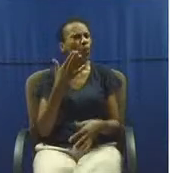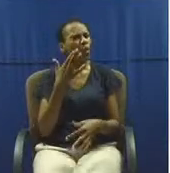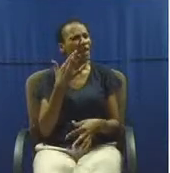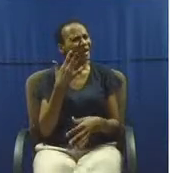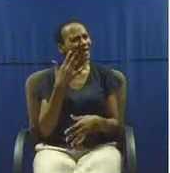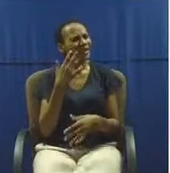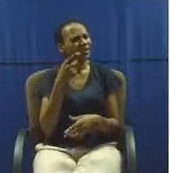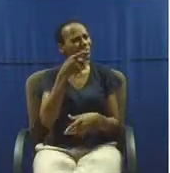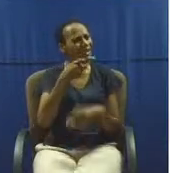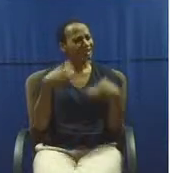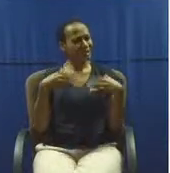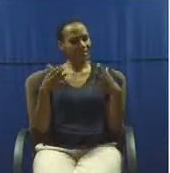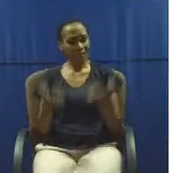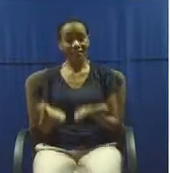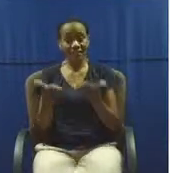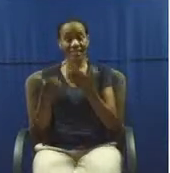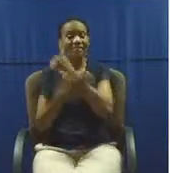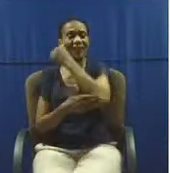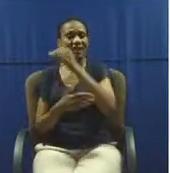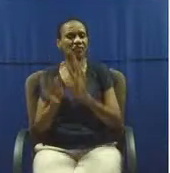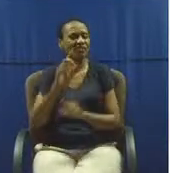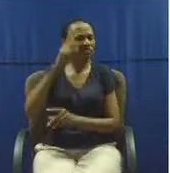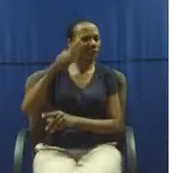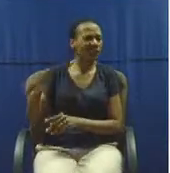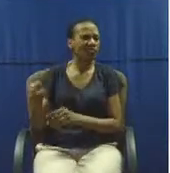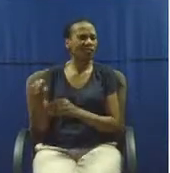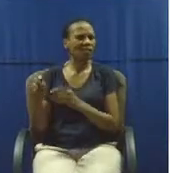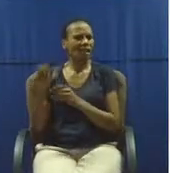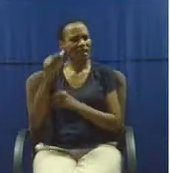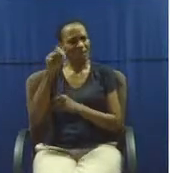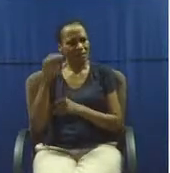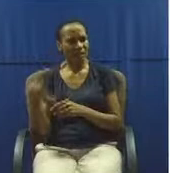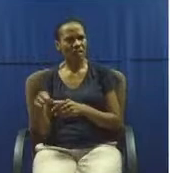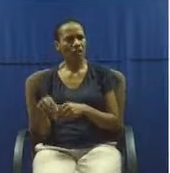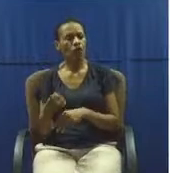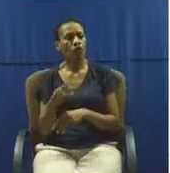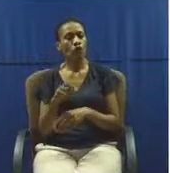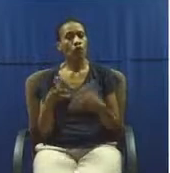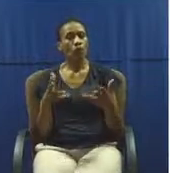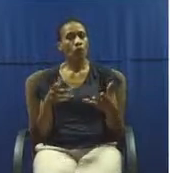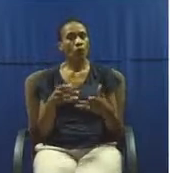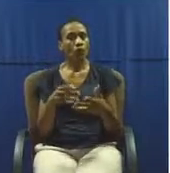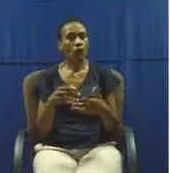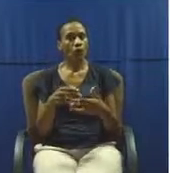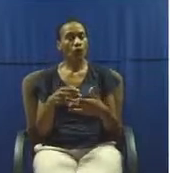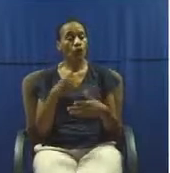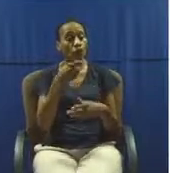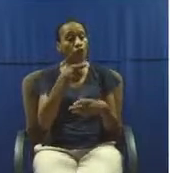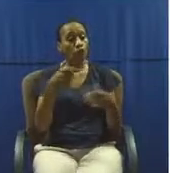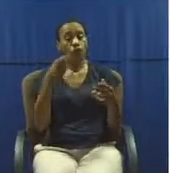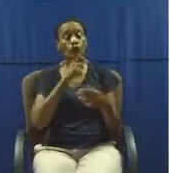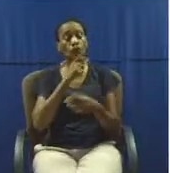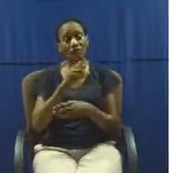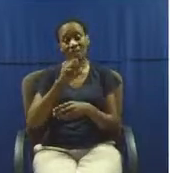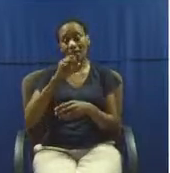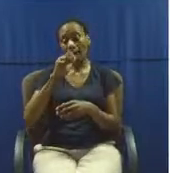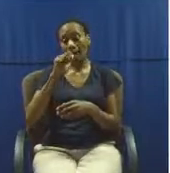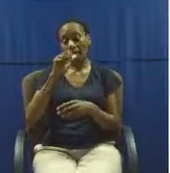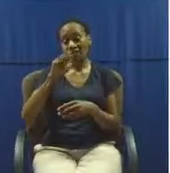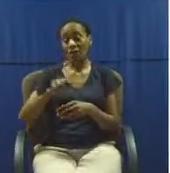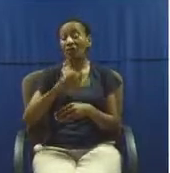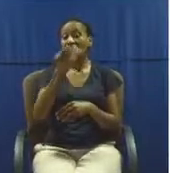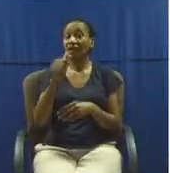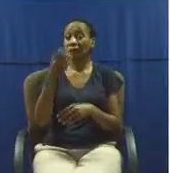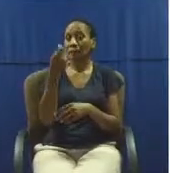party? You used taxpayer money to buy out a useless police commissioner. When are you going to use your